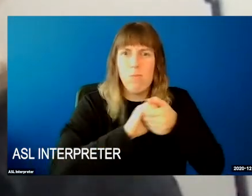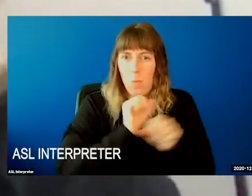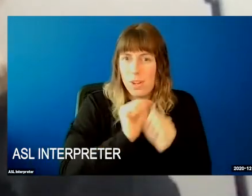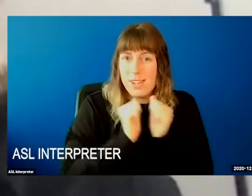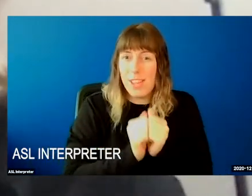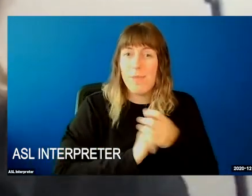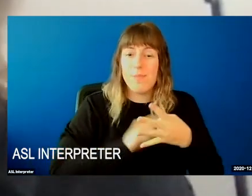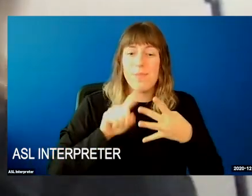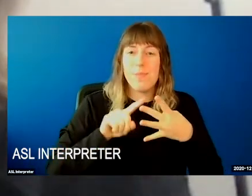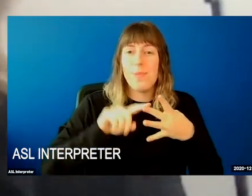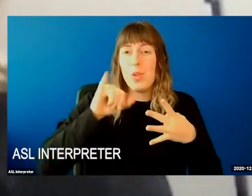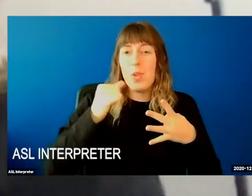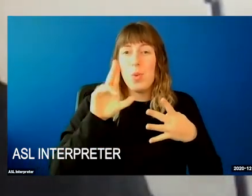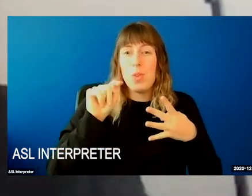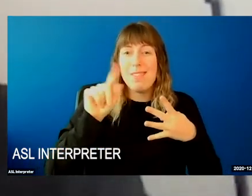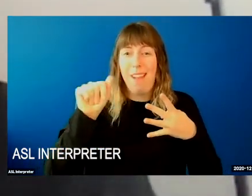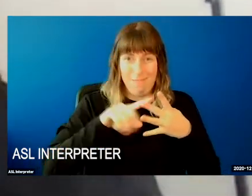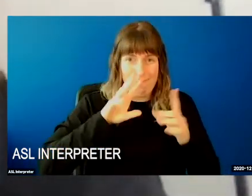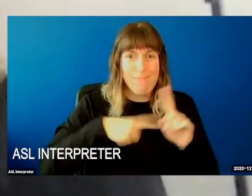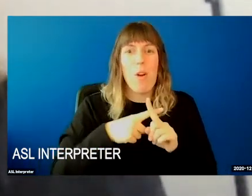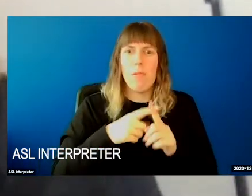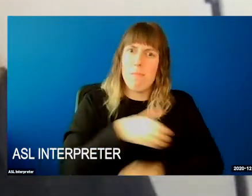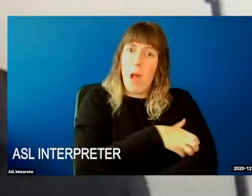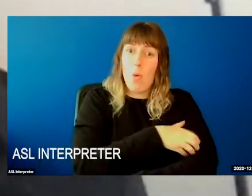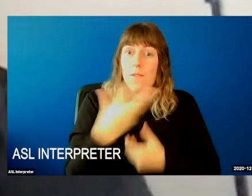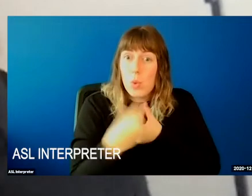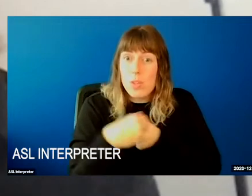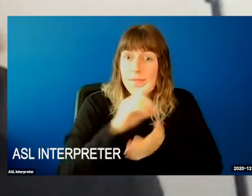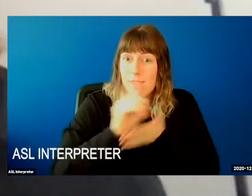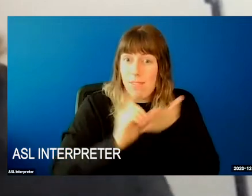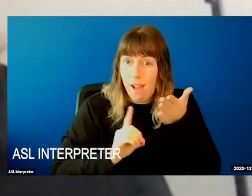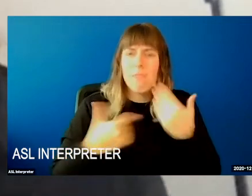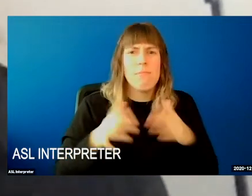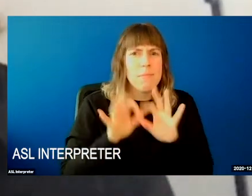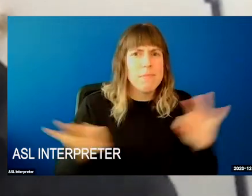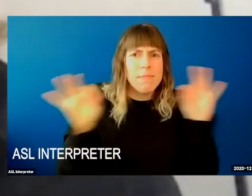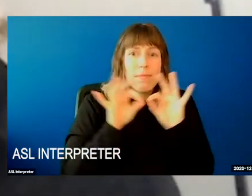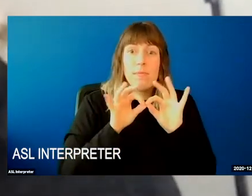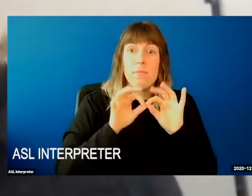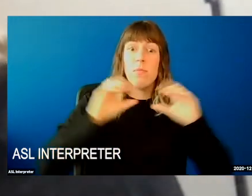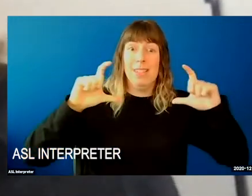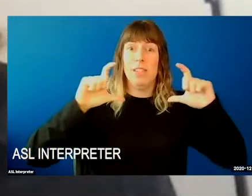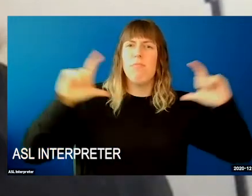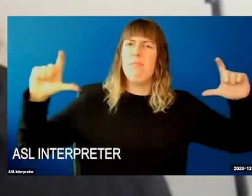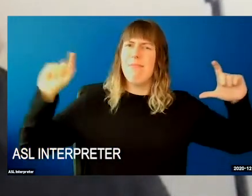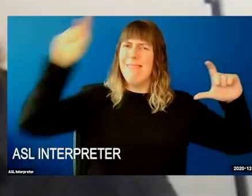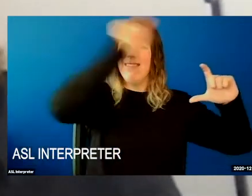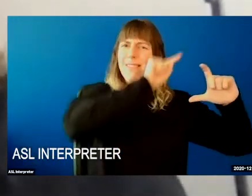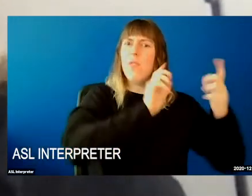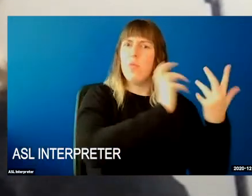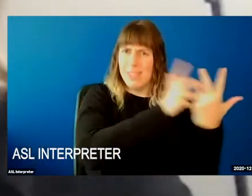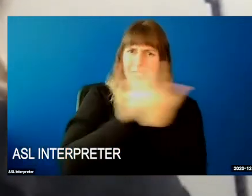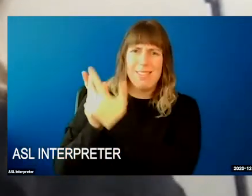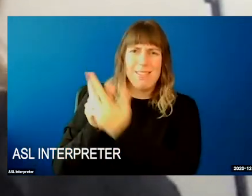from Utah about the power of inclusive design and the importance of planning for folks on the margins and some